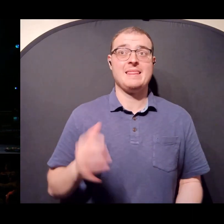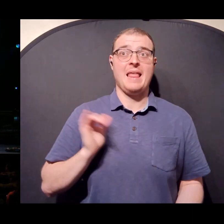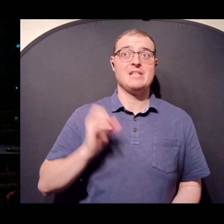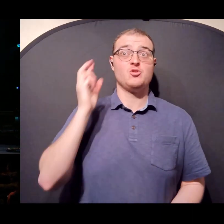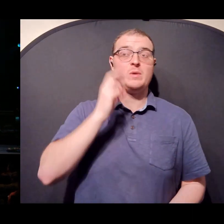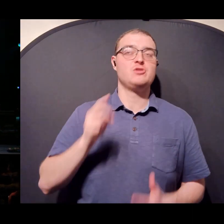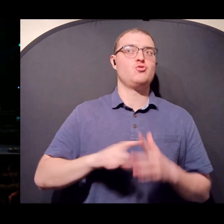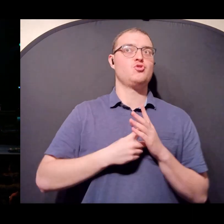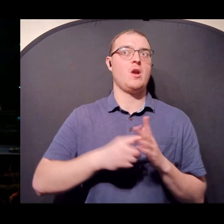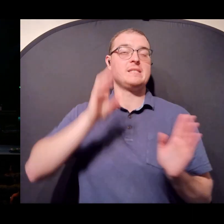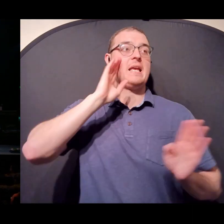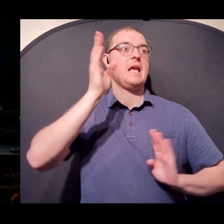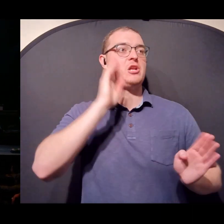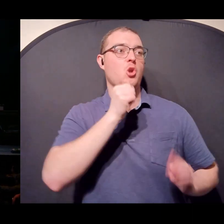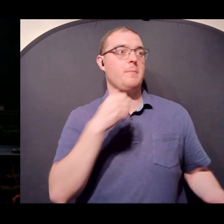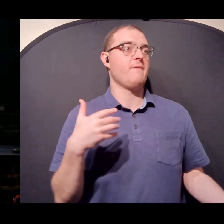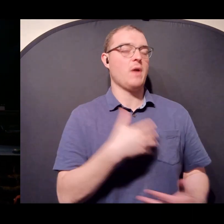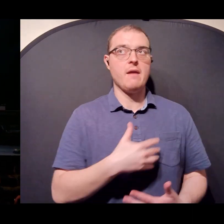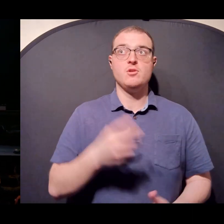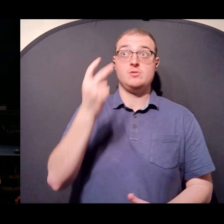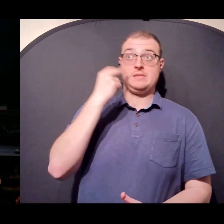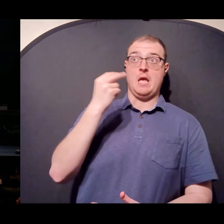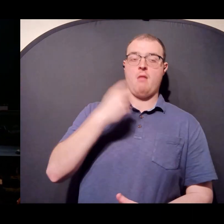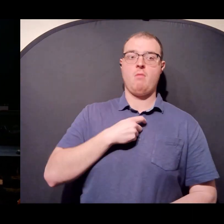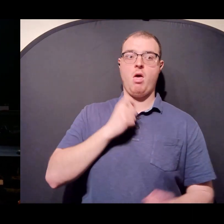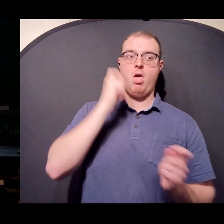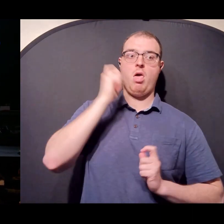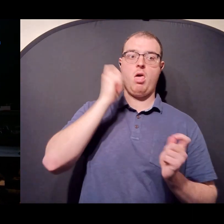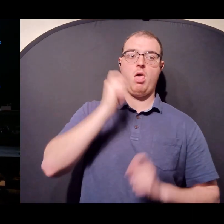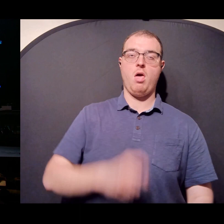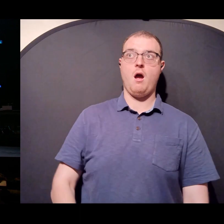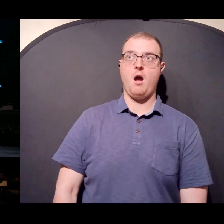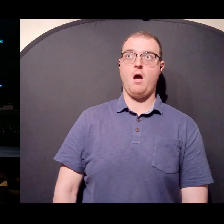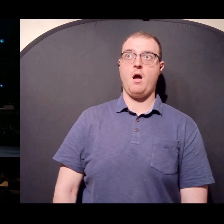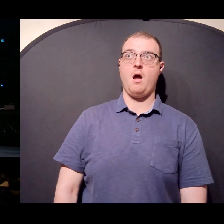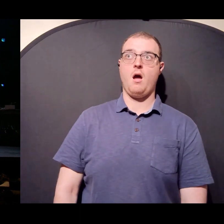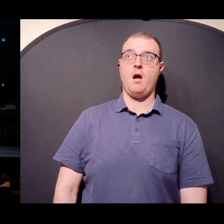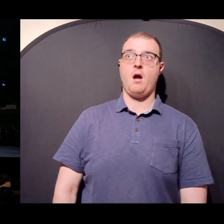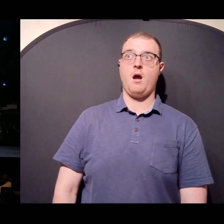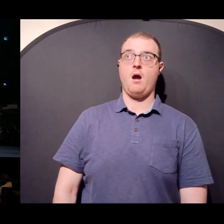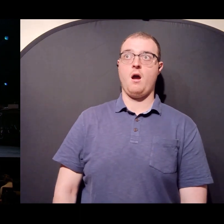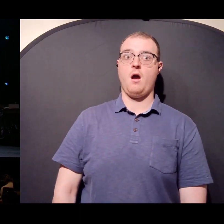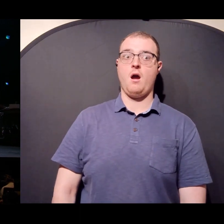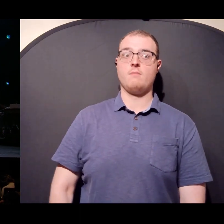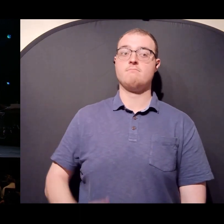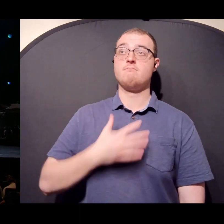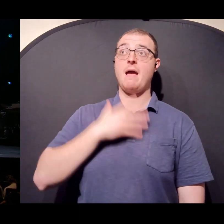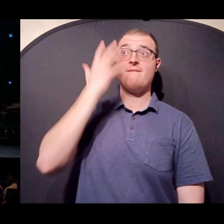Like, that's why you started with that greeting, because you clearly saw my face. My face looked like this.